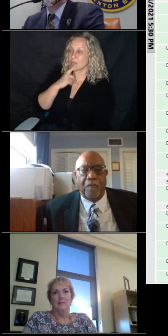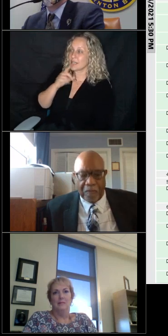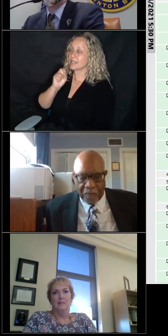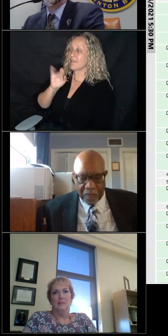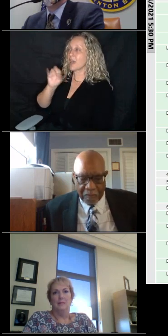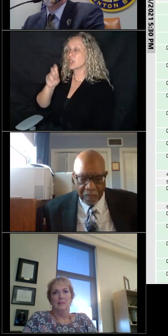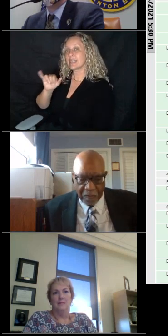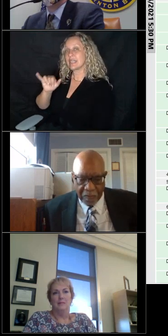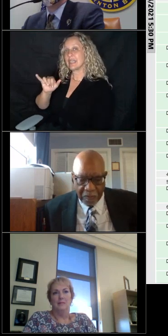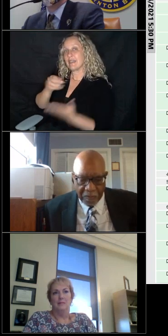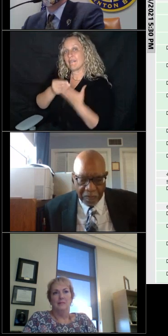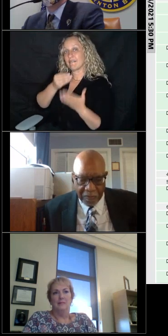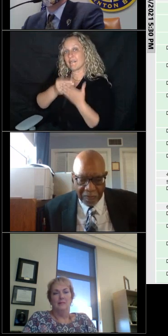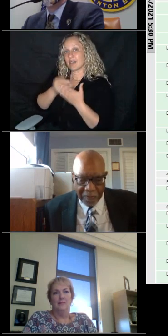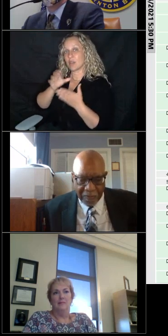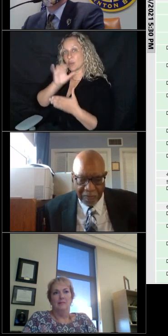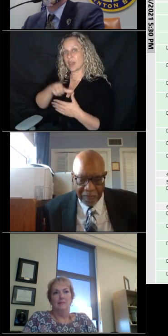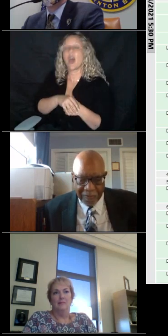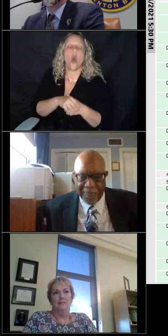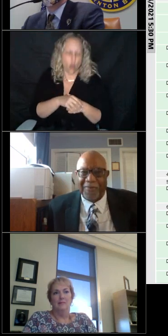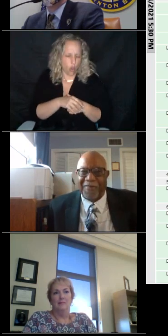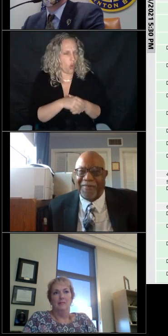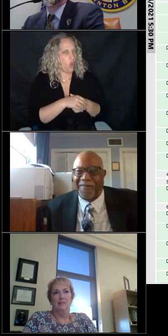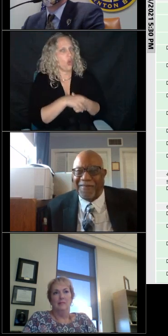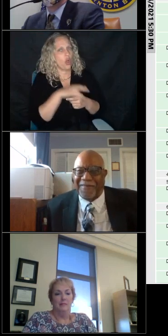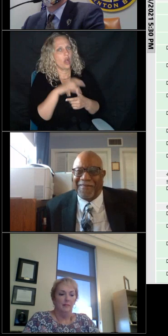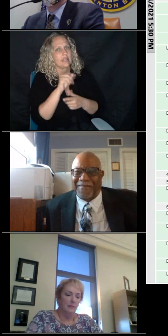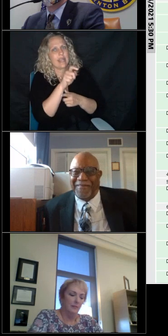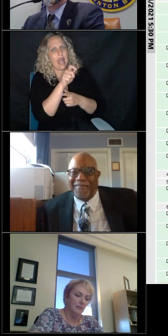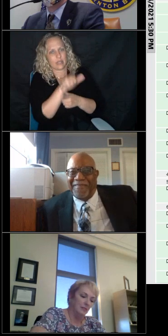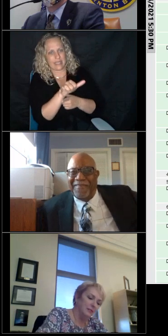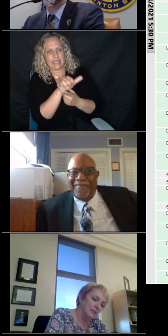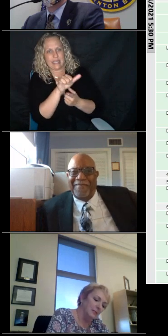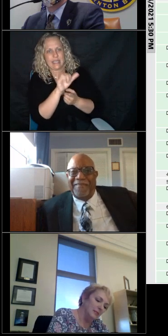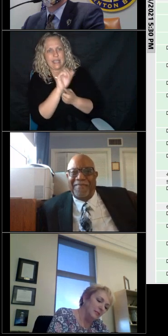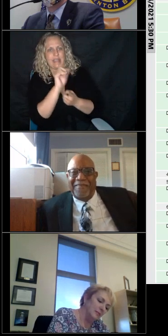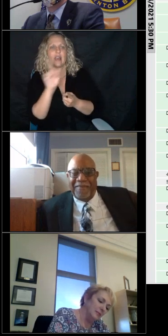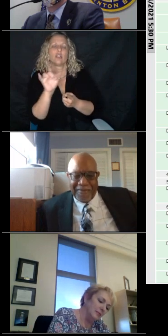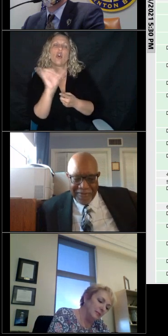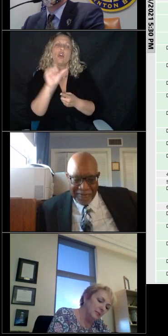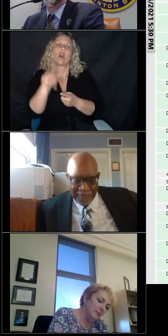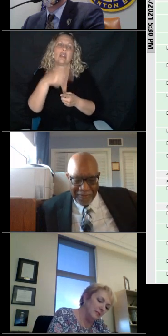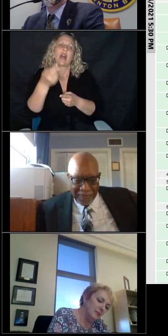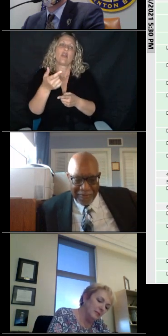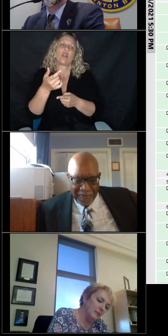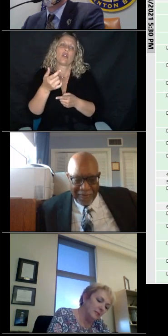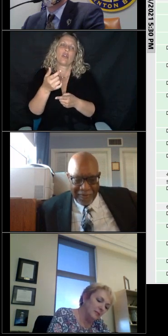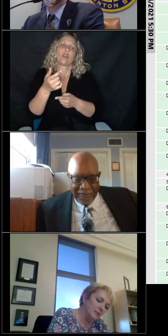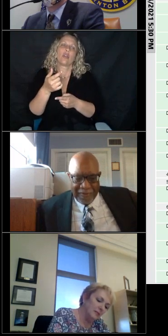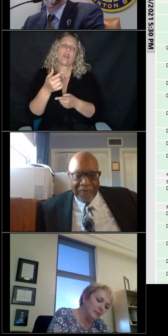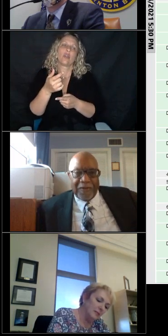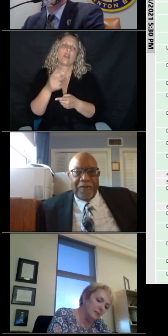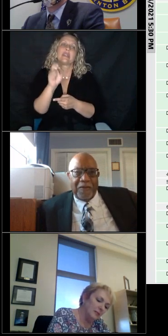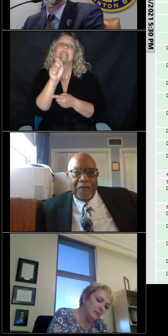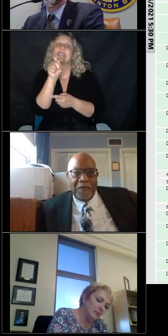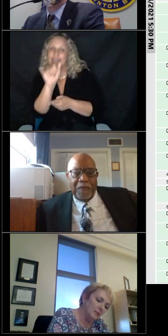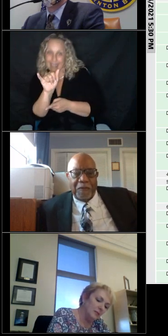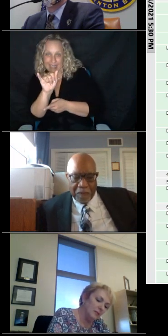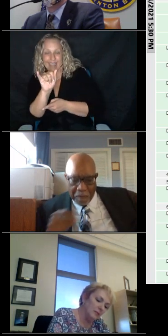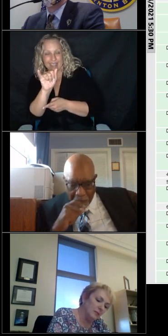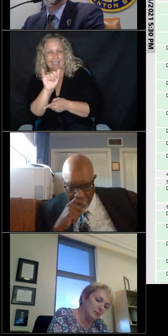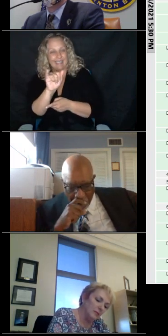money left in there? Yeah, so what we did with Sadowski, which is always also another area where we work together, a